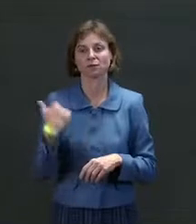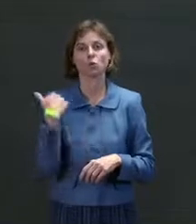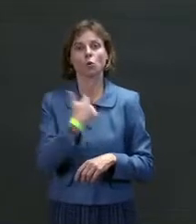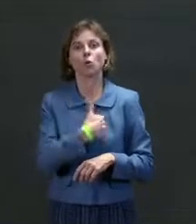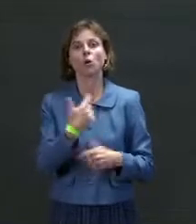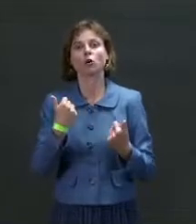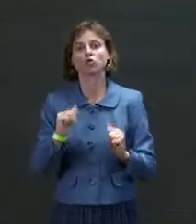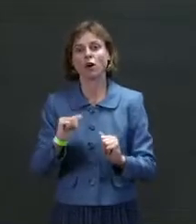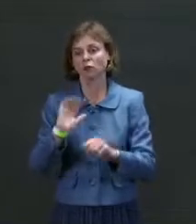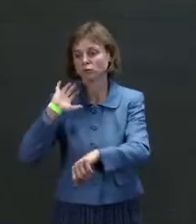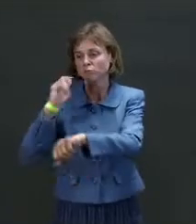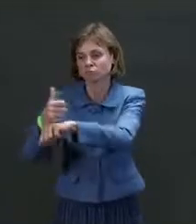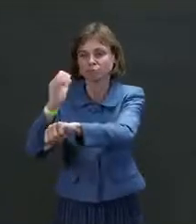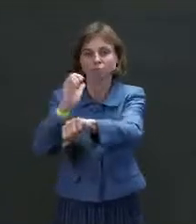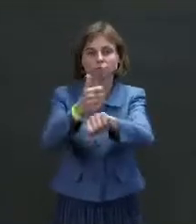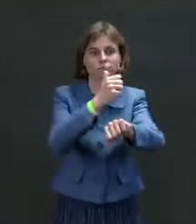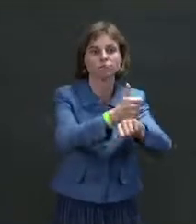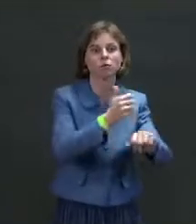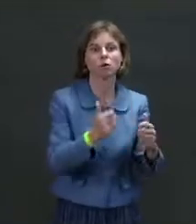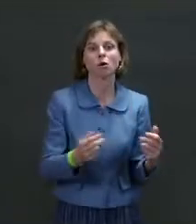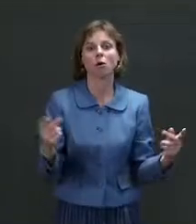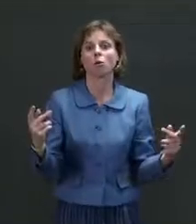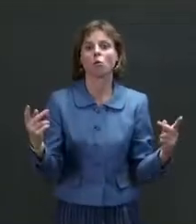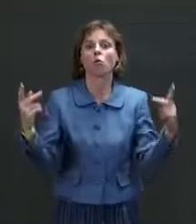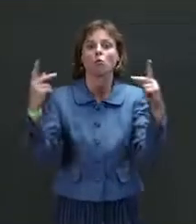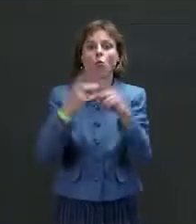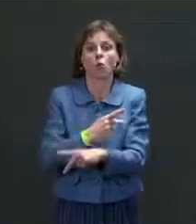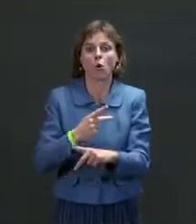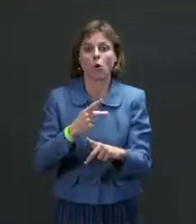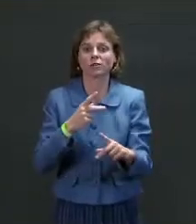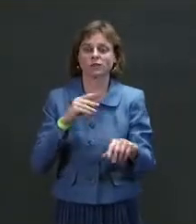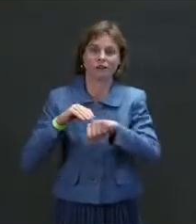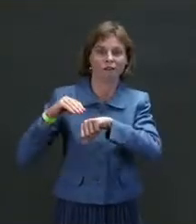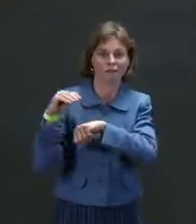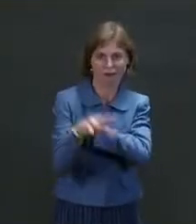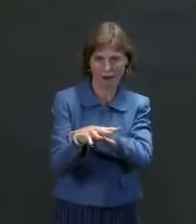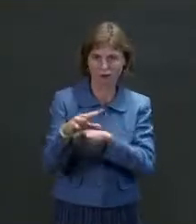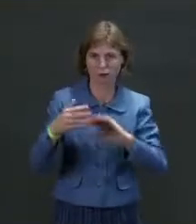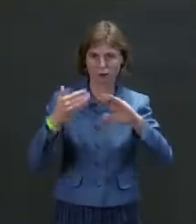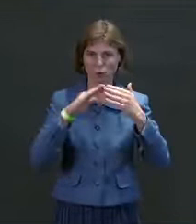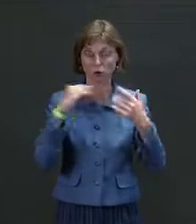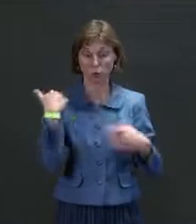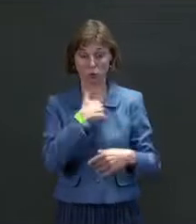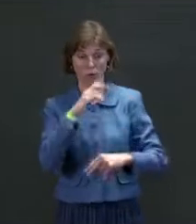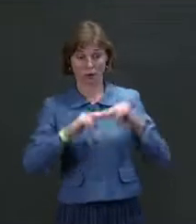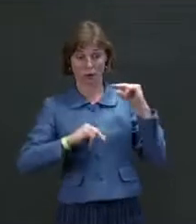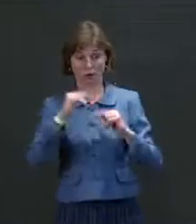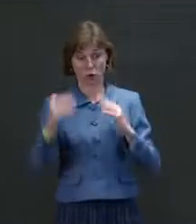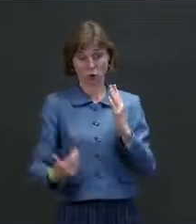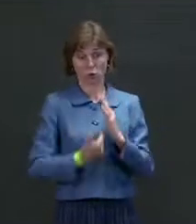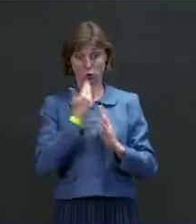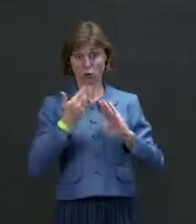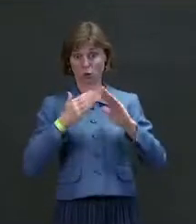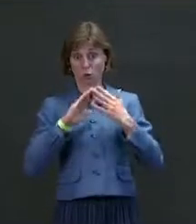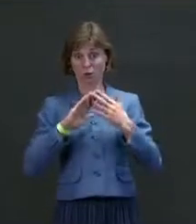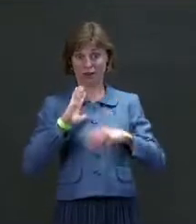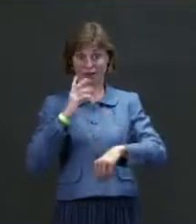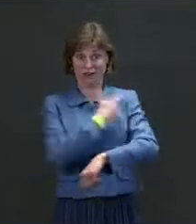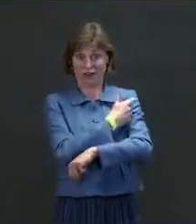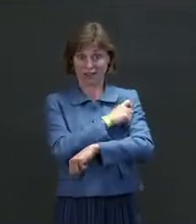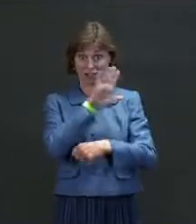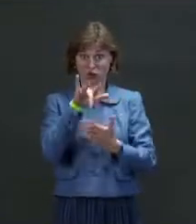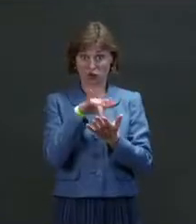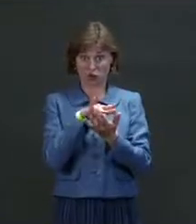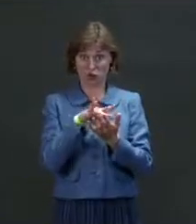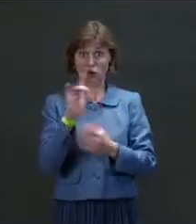hit and hard to reach communities. We're building new community vaccination centers from the ground up in